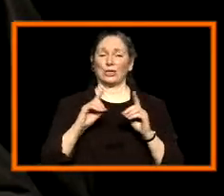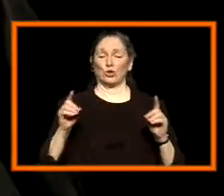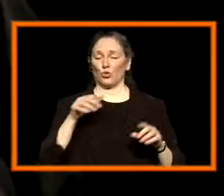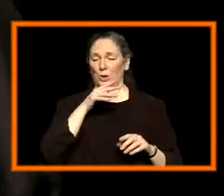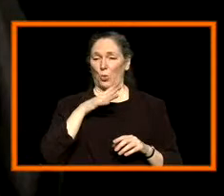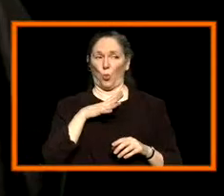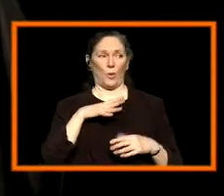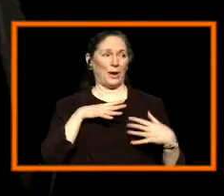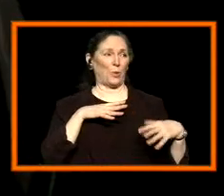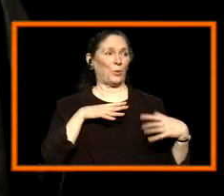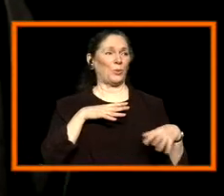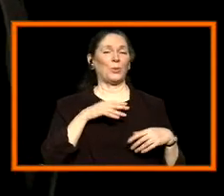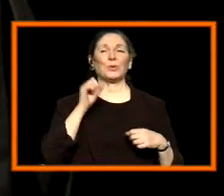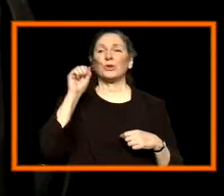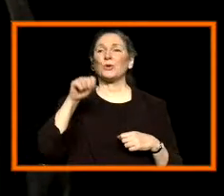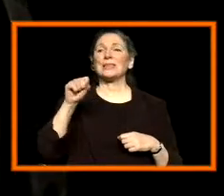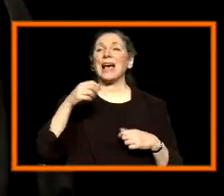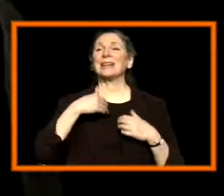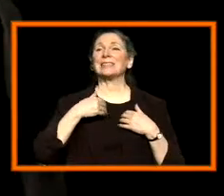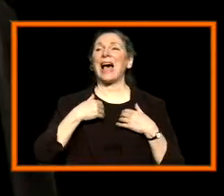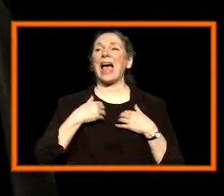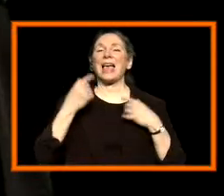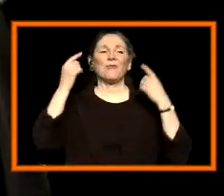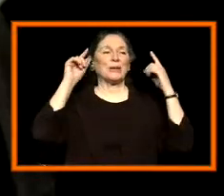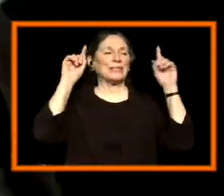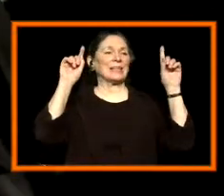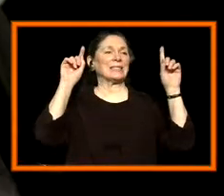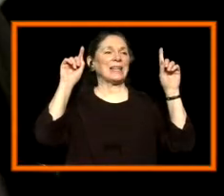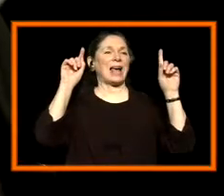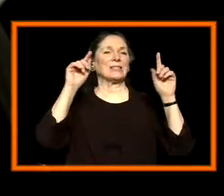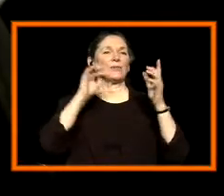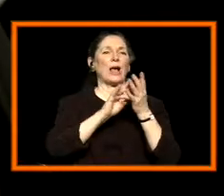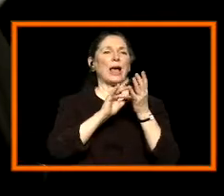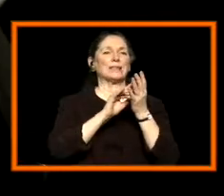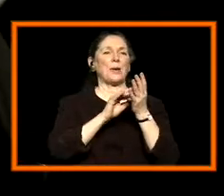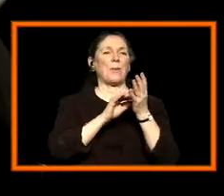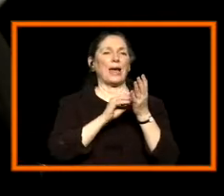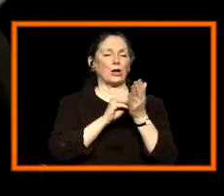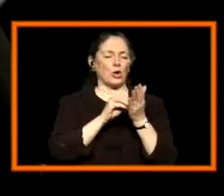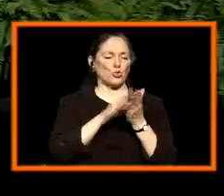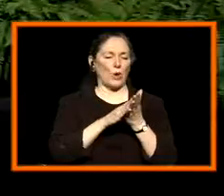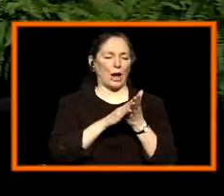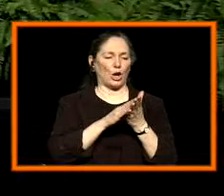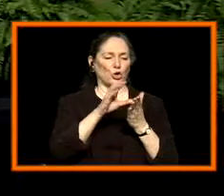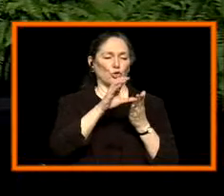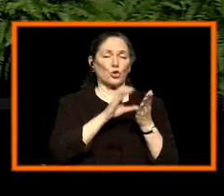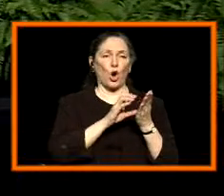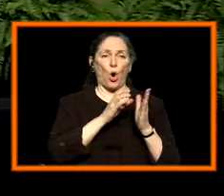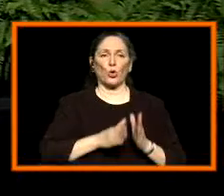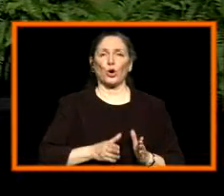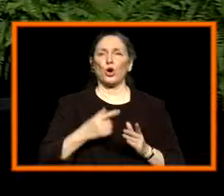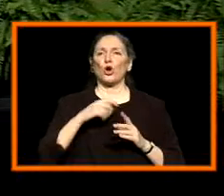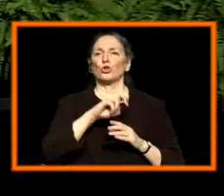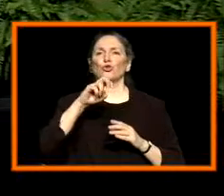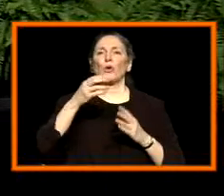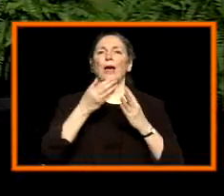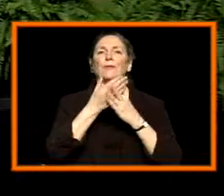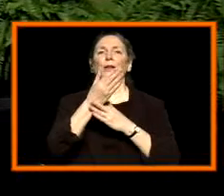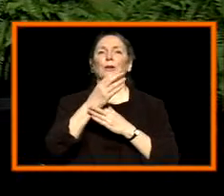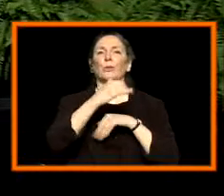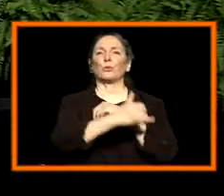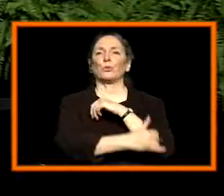woman. So yes, I have been successful as a medical records coder, traveling through the